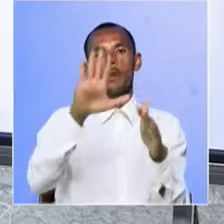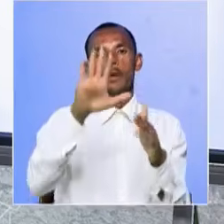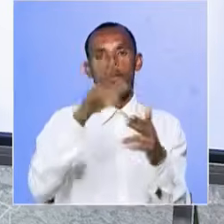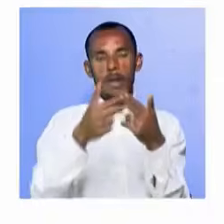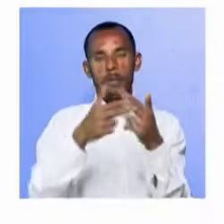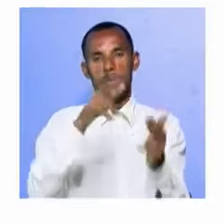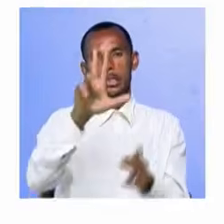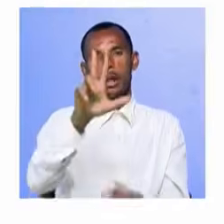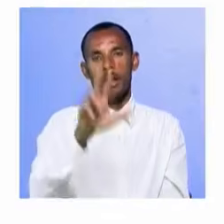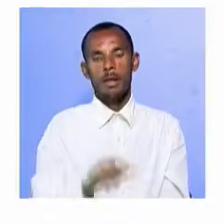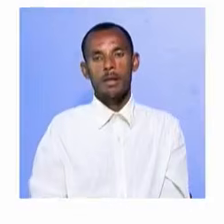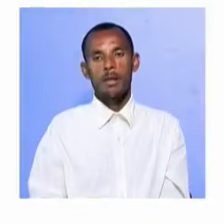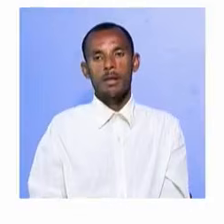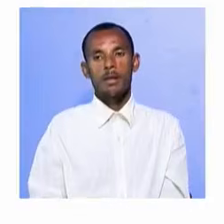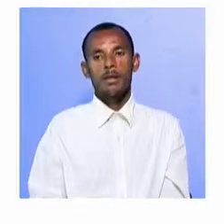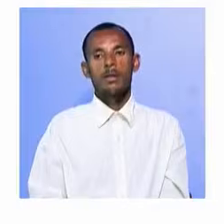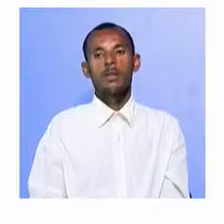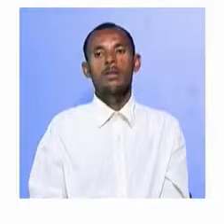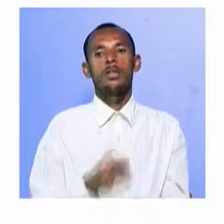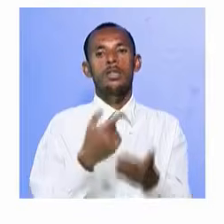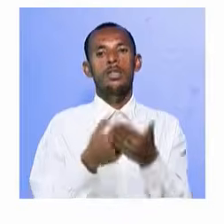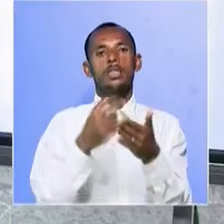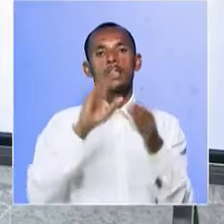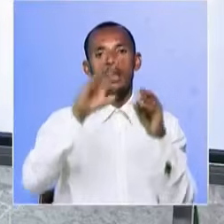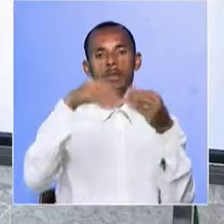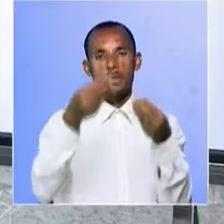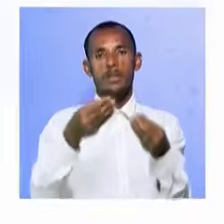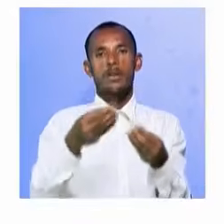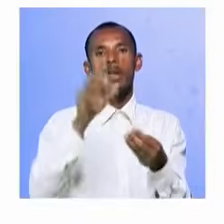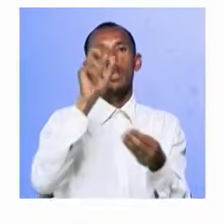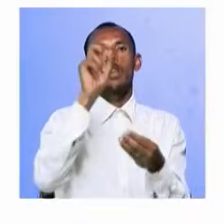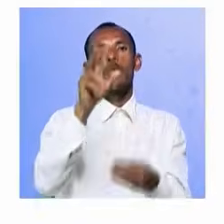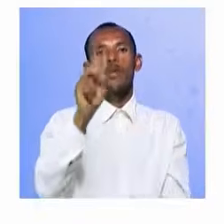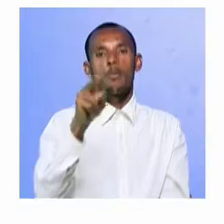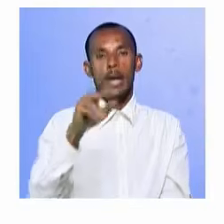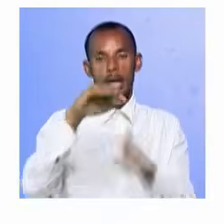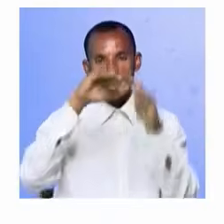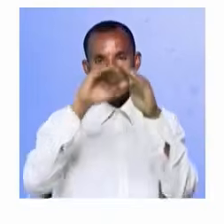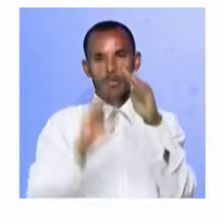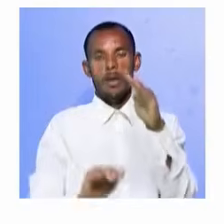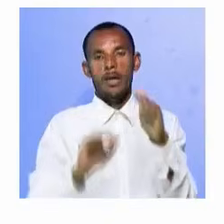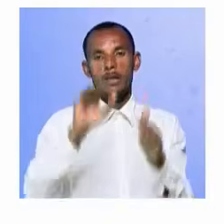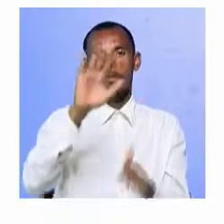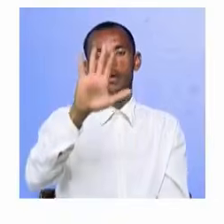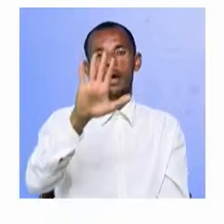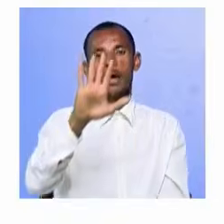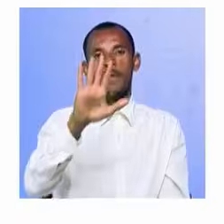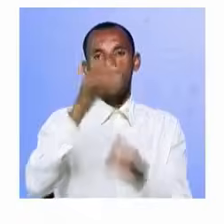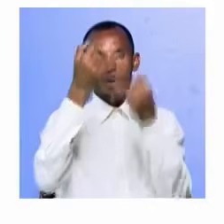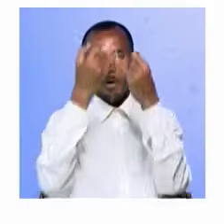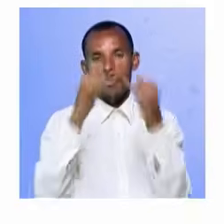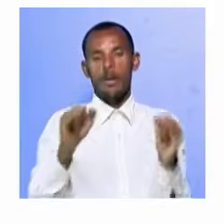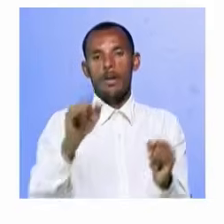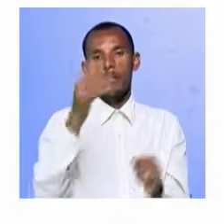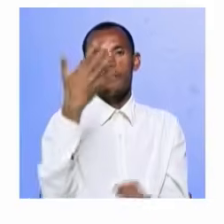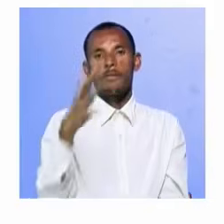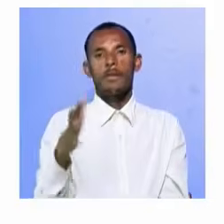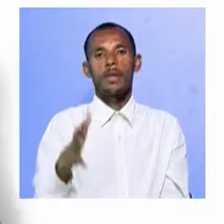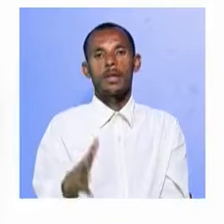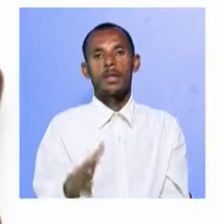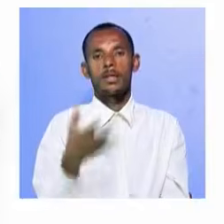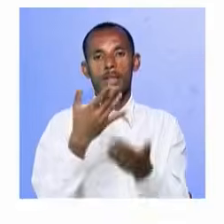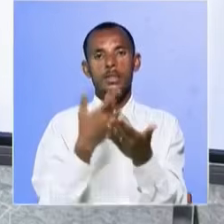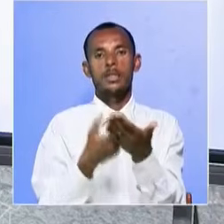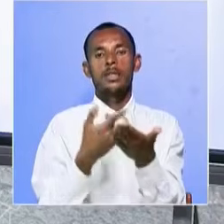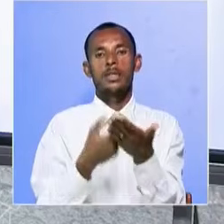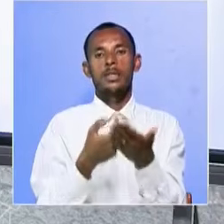3. Okay, this gives us 12 minus 5 over 15.